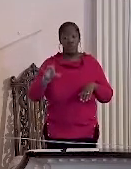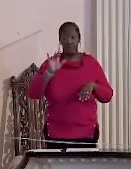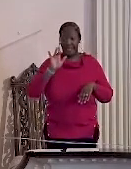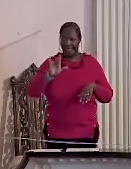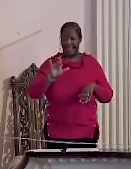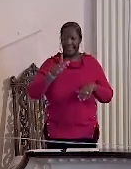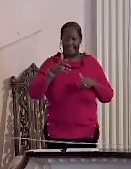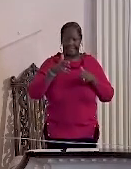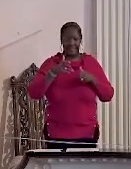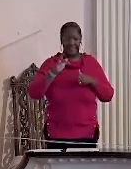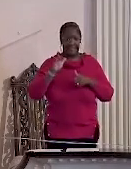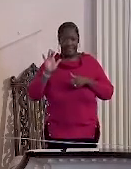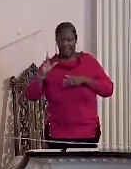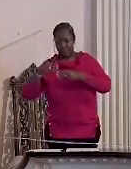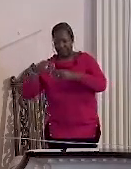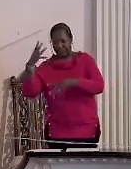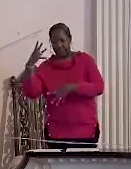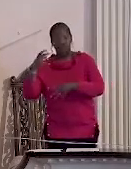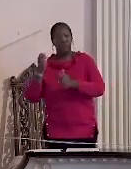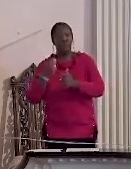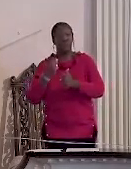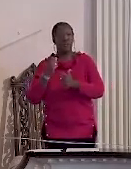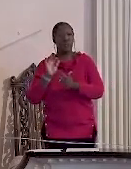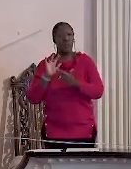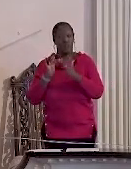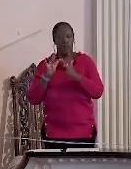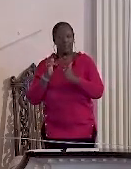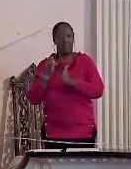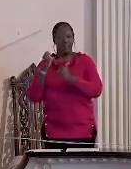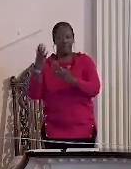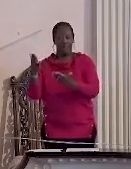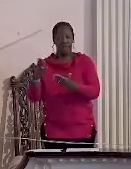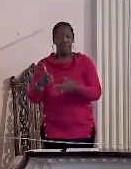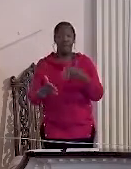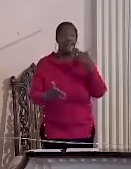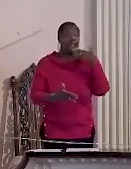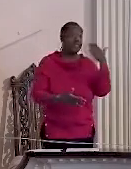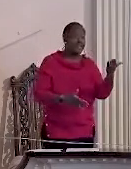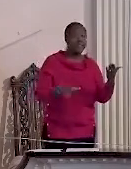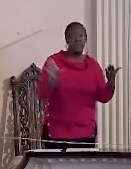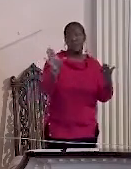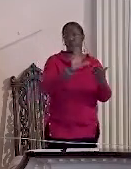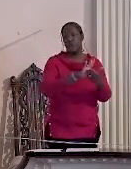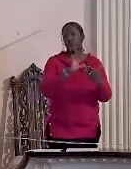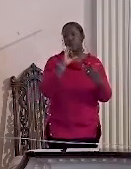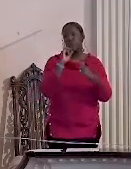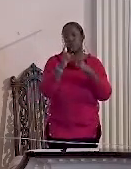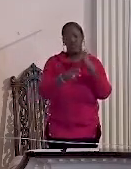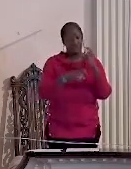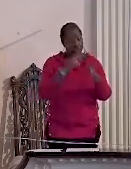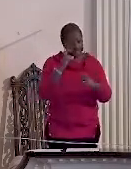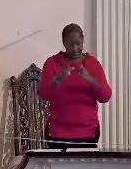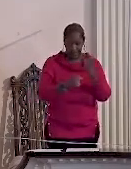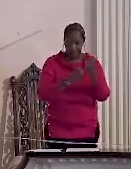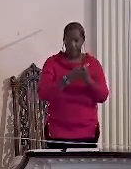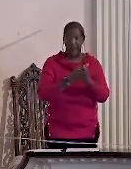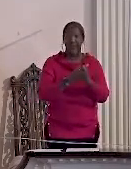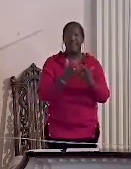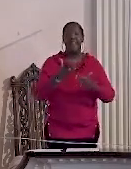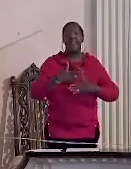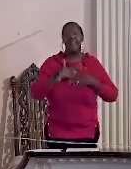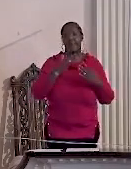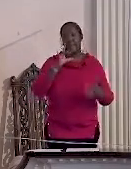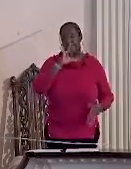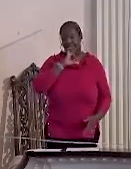which will direct you to All Souls online giving. Thank you for your generous support of All Souls, and happy